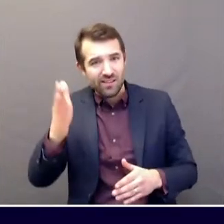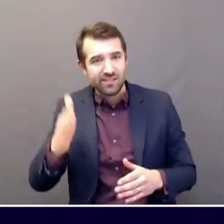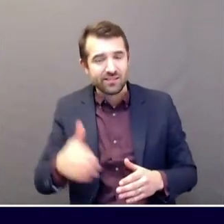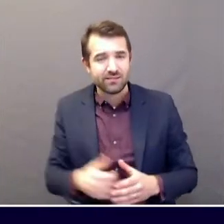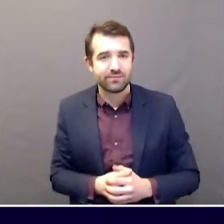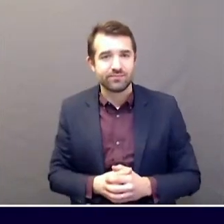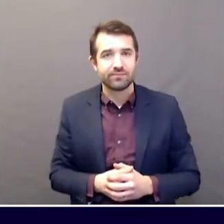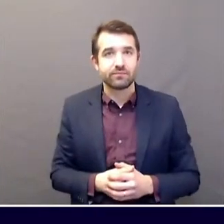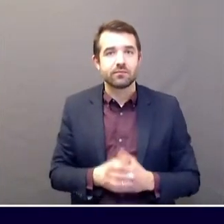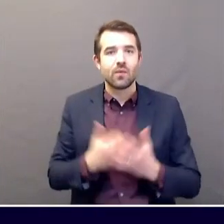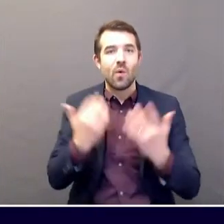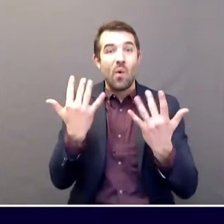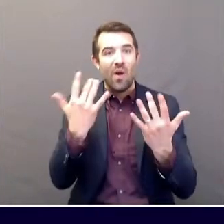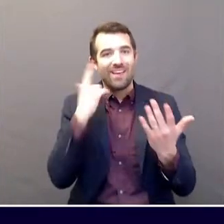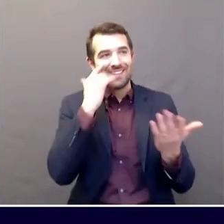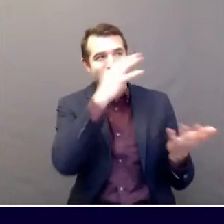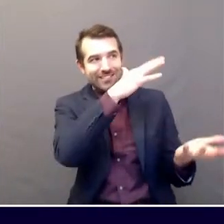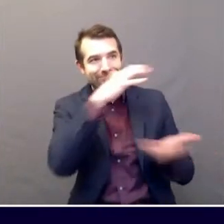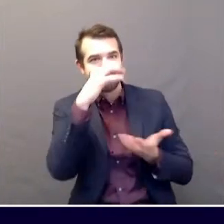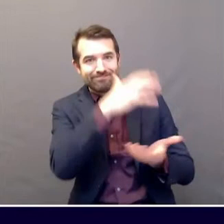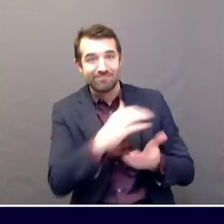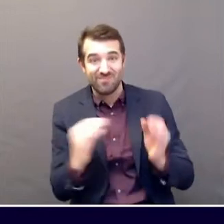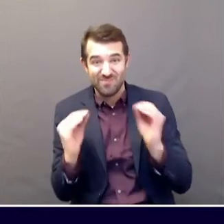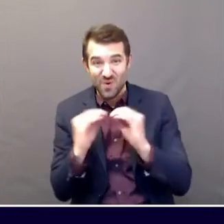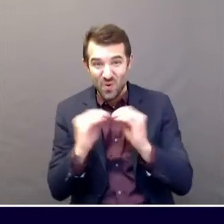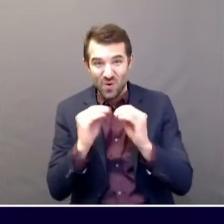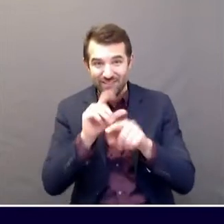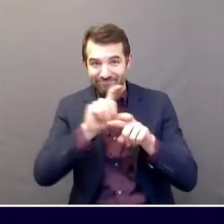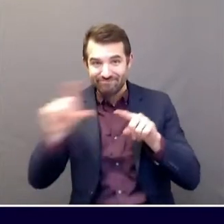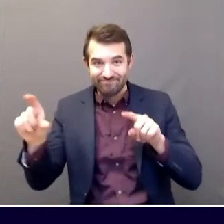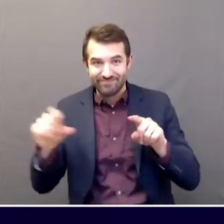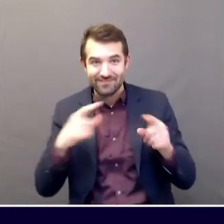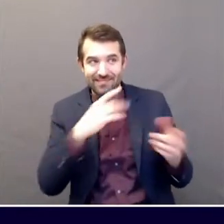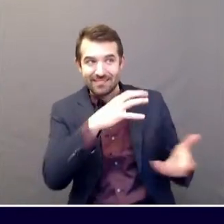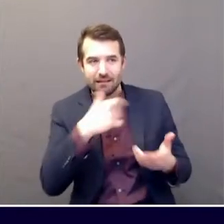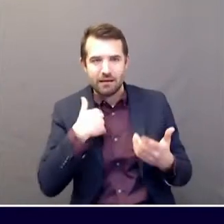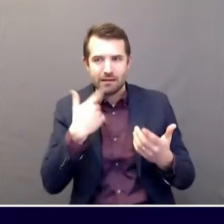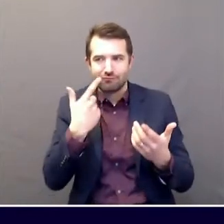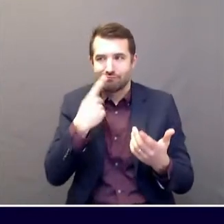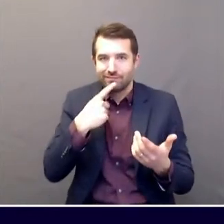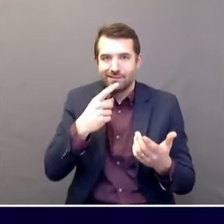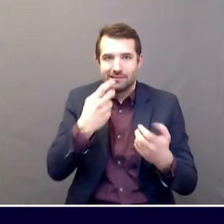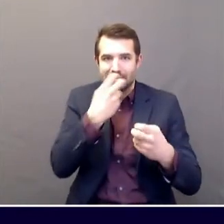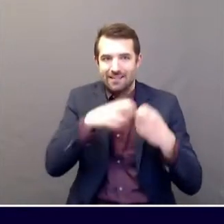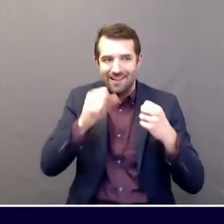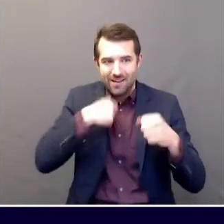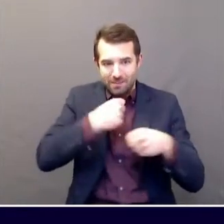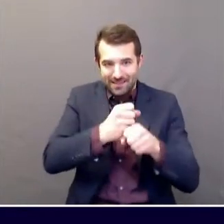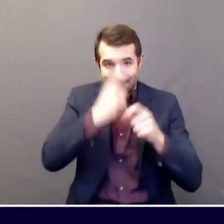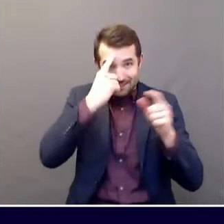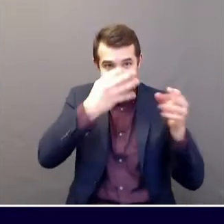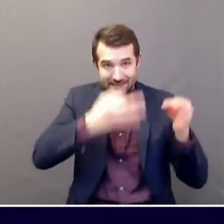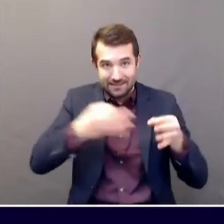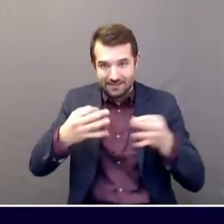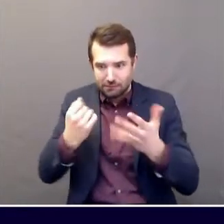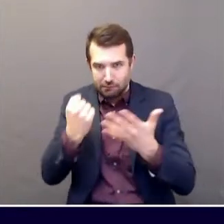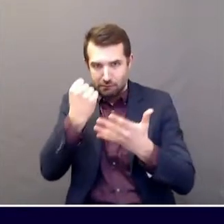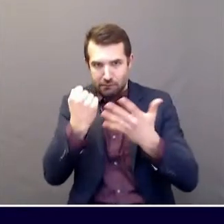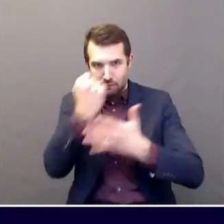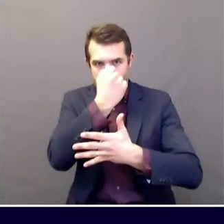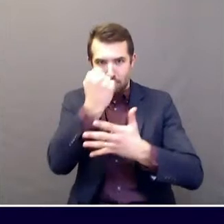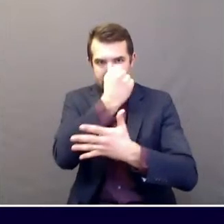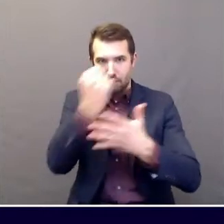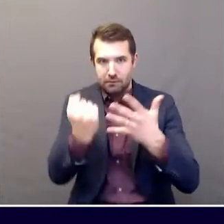difficult decision, but the decision was to identify those people, frankly, who would suffer and die if they didn't get